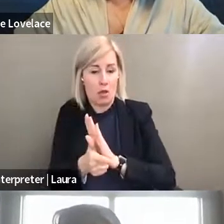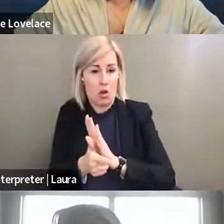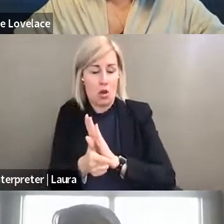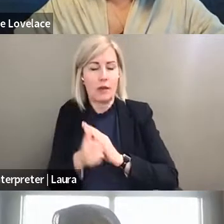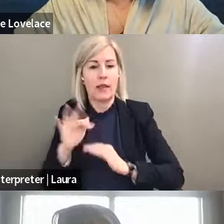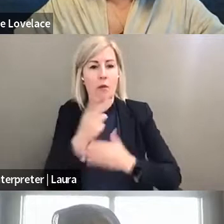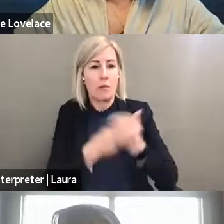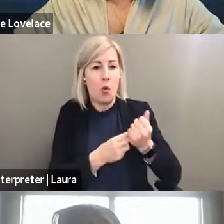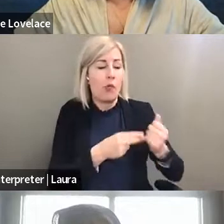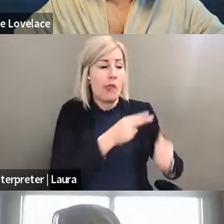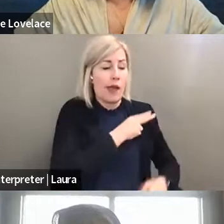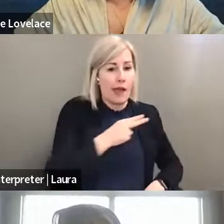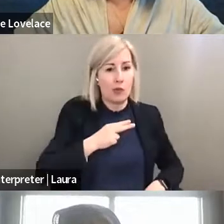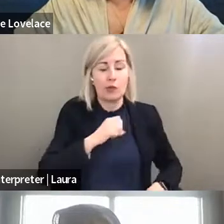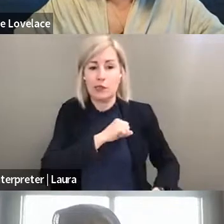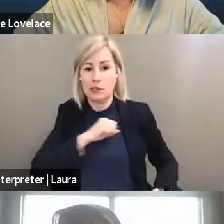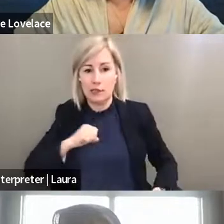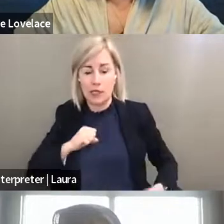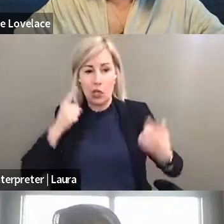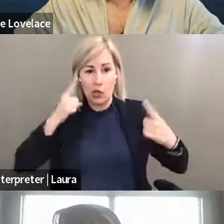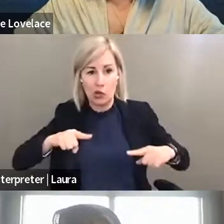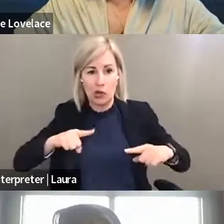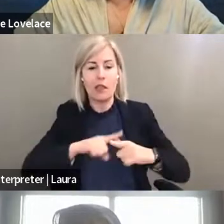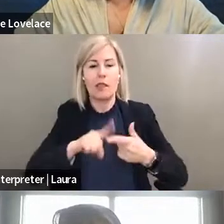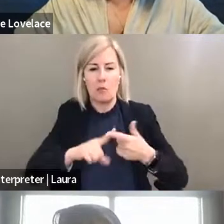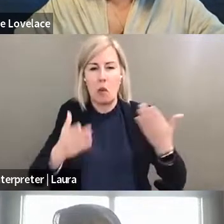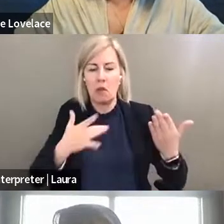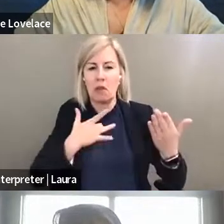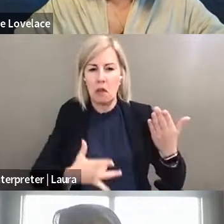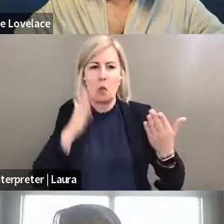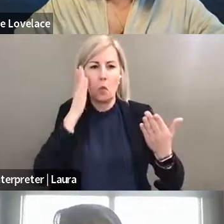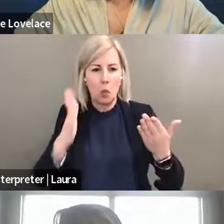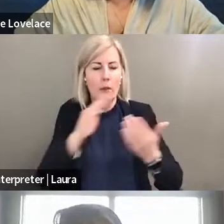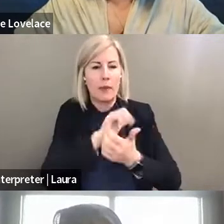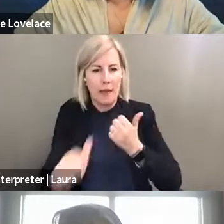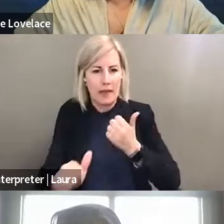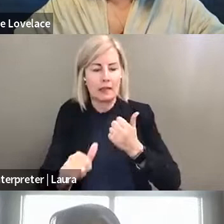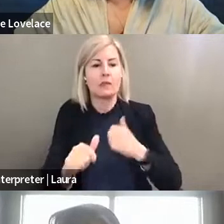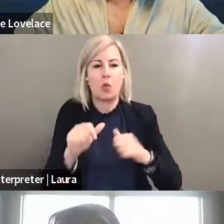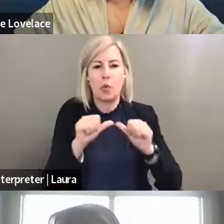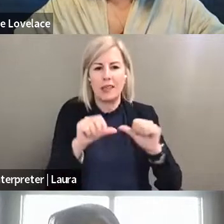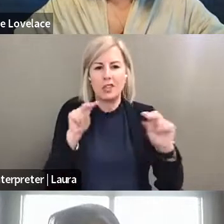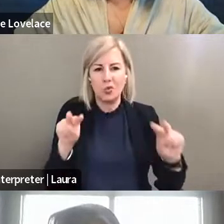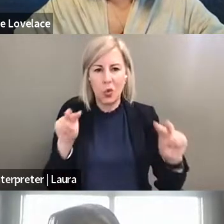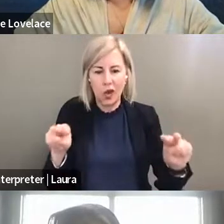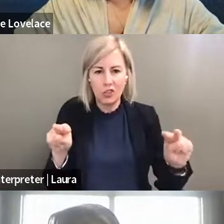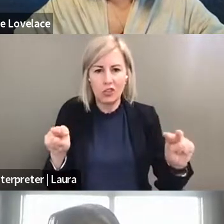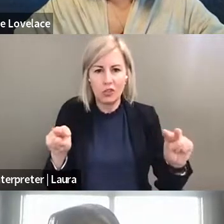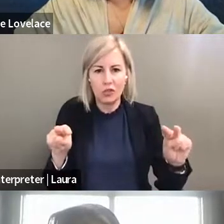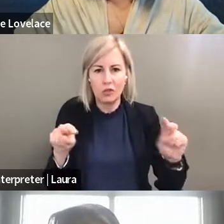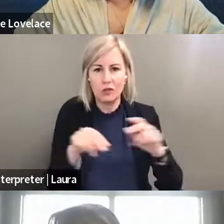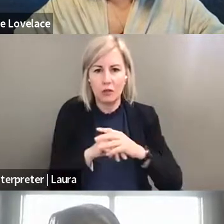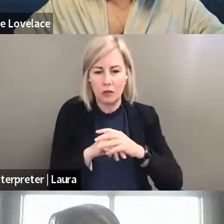House and Senate are agreeing upon those that there's probably a likelihood that those could go through. So we continue to watch those. But it was